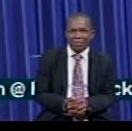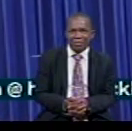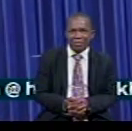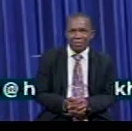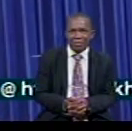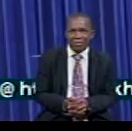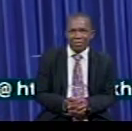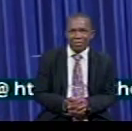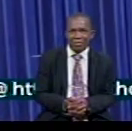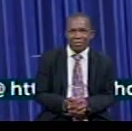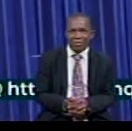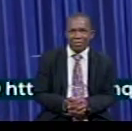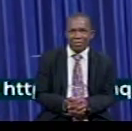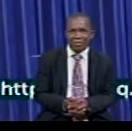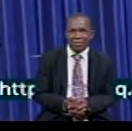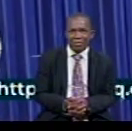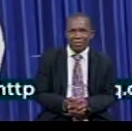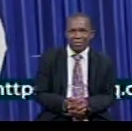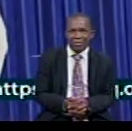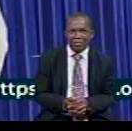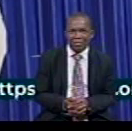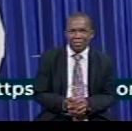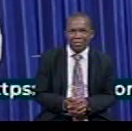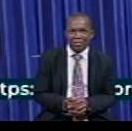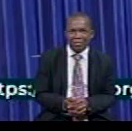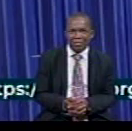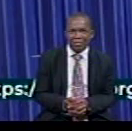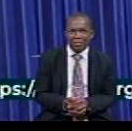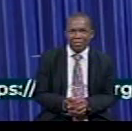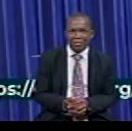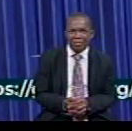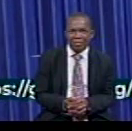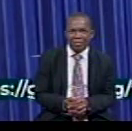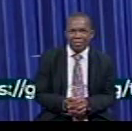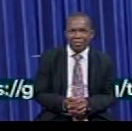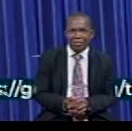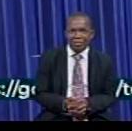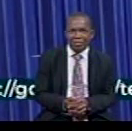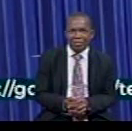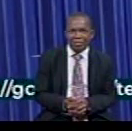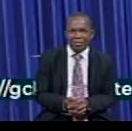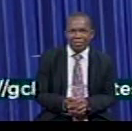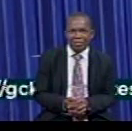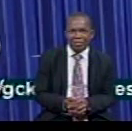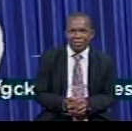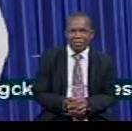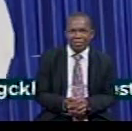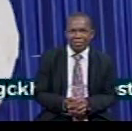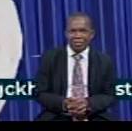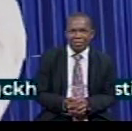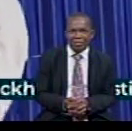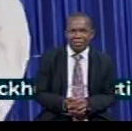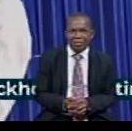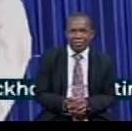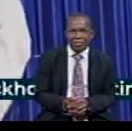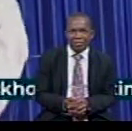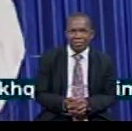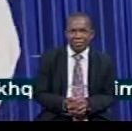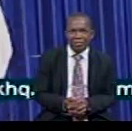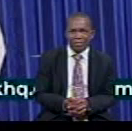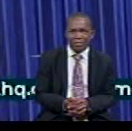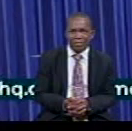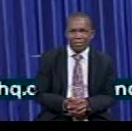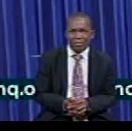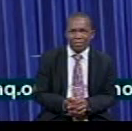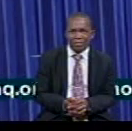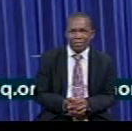Yari. Maybe we will meet me, sorry. I am a son, I'm yak a crack a crown, I'm a buyer. Me buy and so, and I do now,